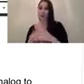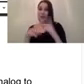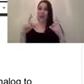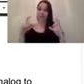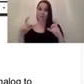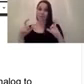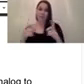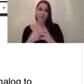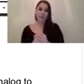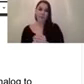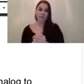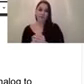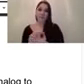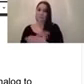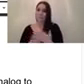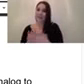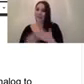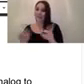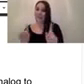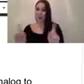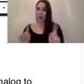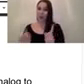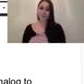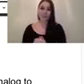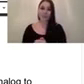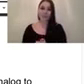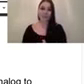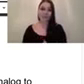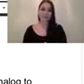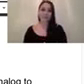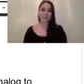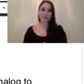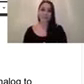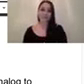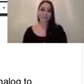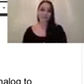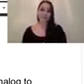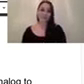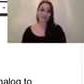This means that it will be not only a matter of the